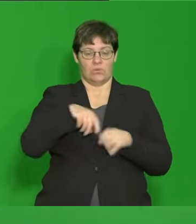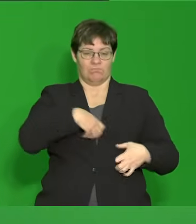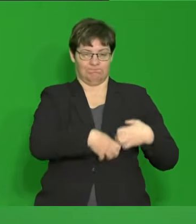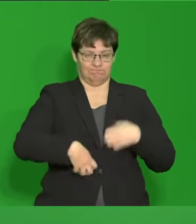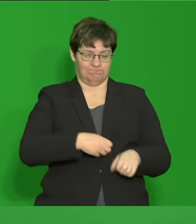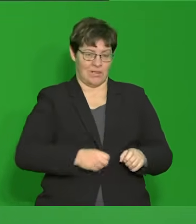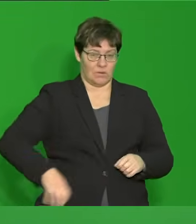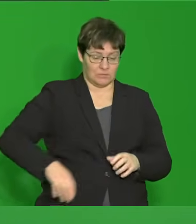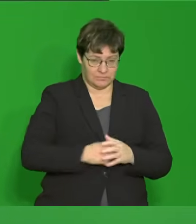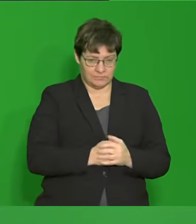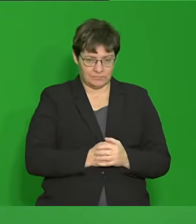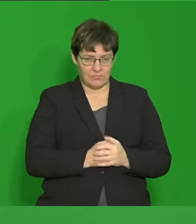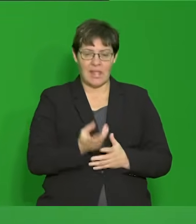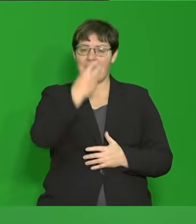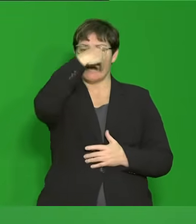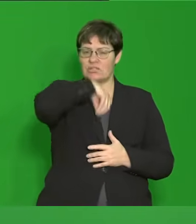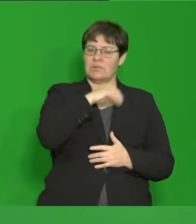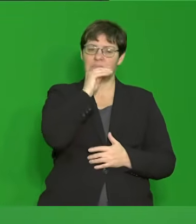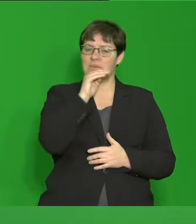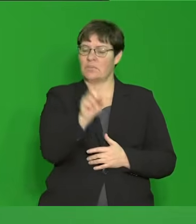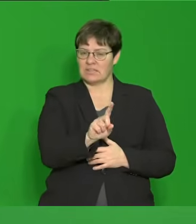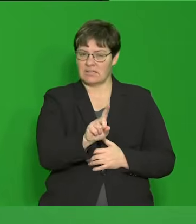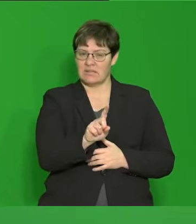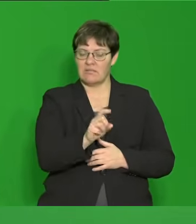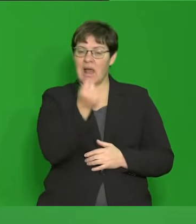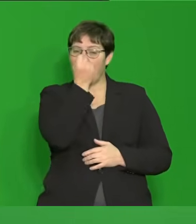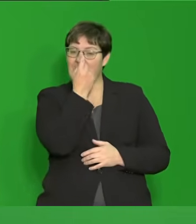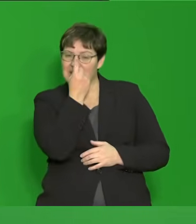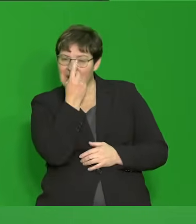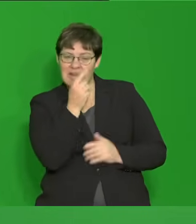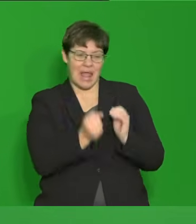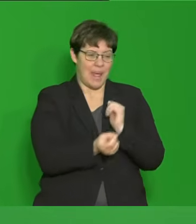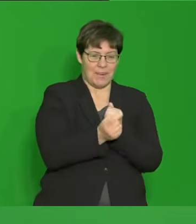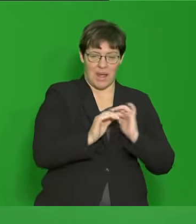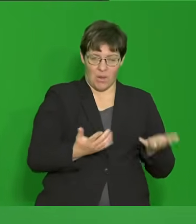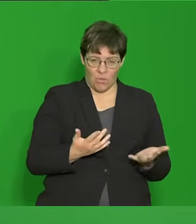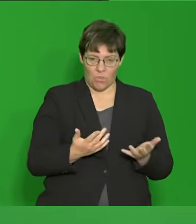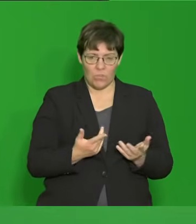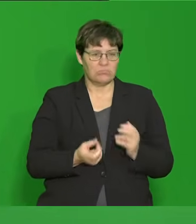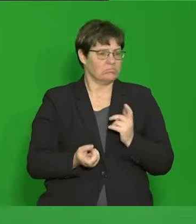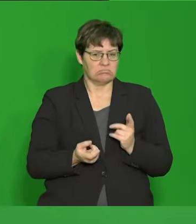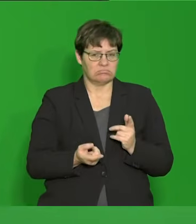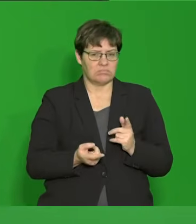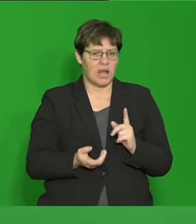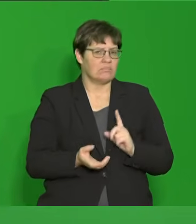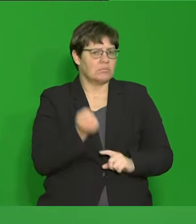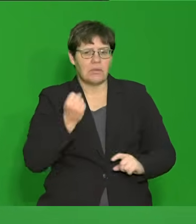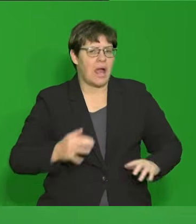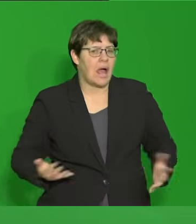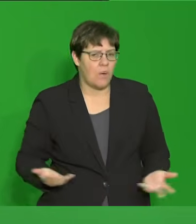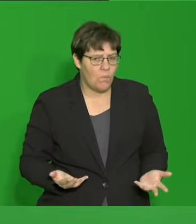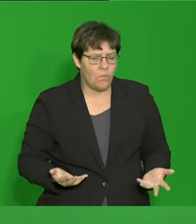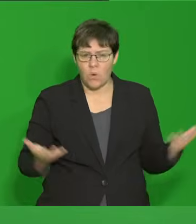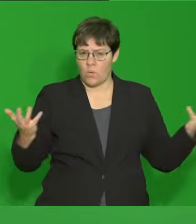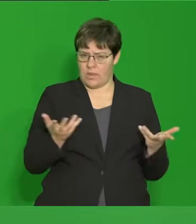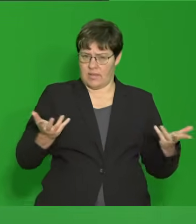digestion. What does ingestion mean? It's important for us to understand how this happens and where it takes place. And then we will look at the